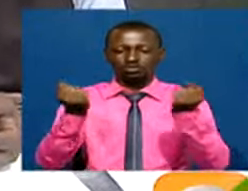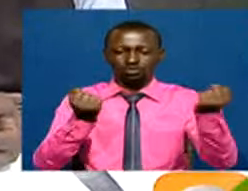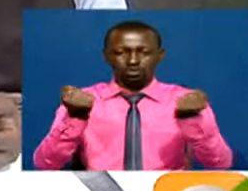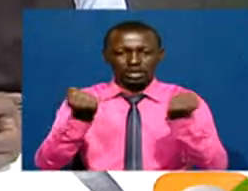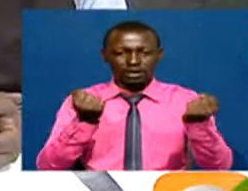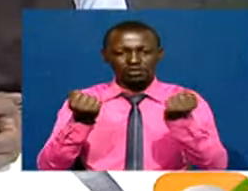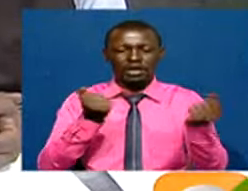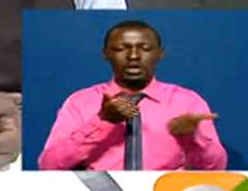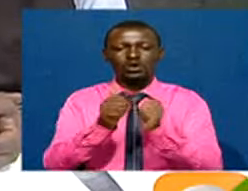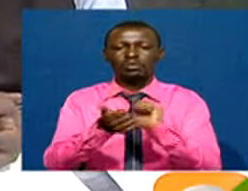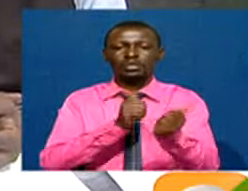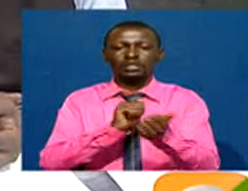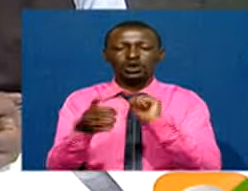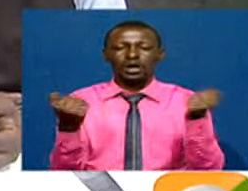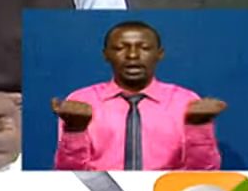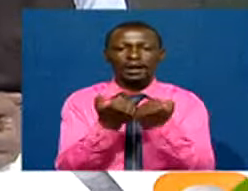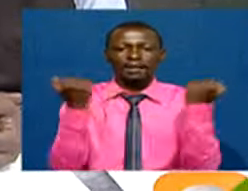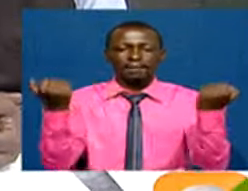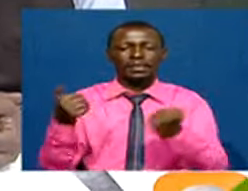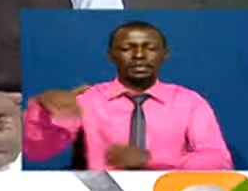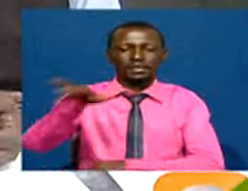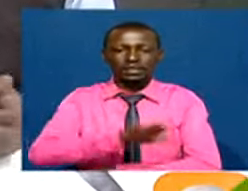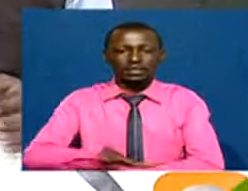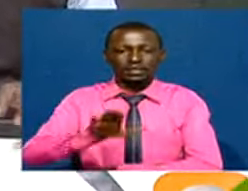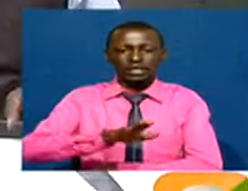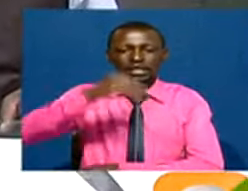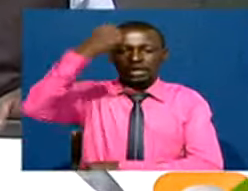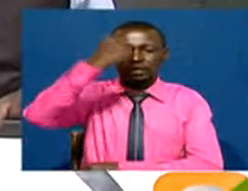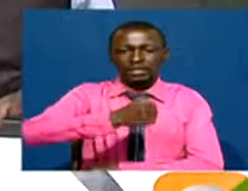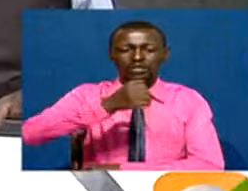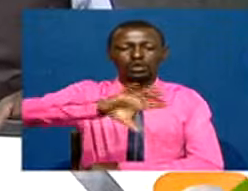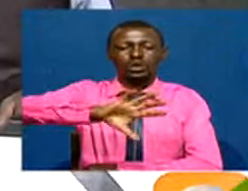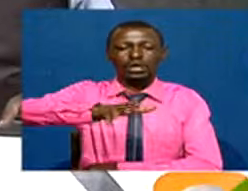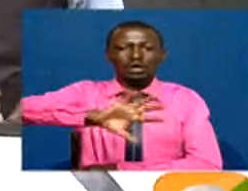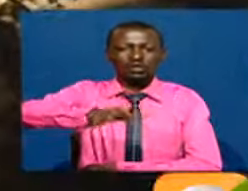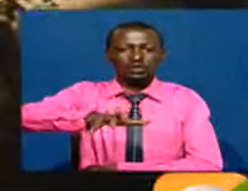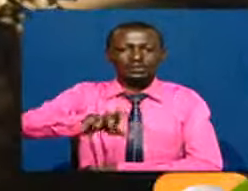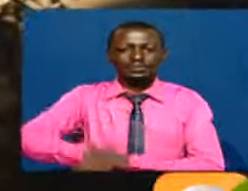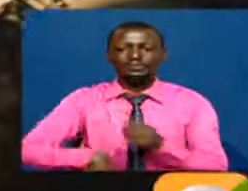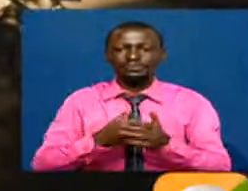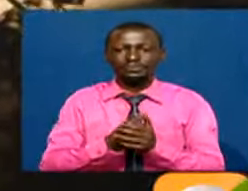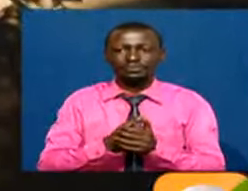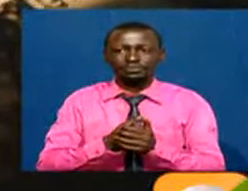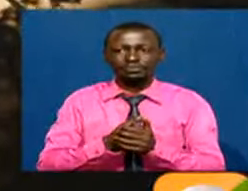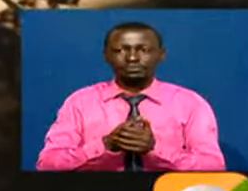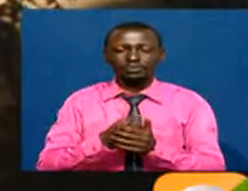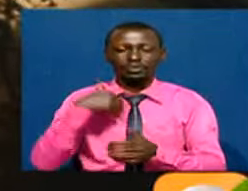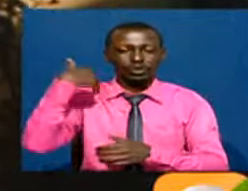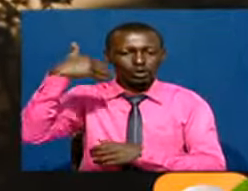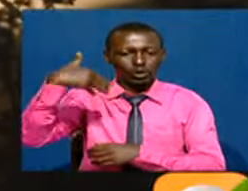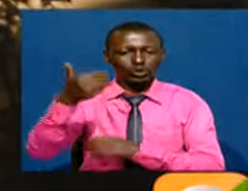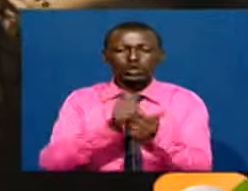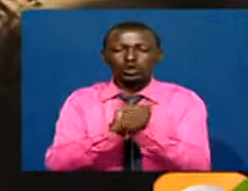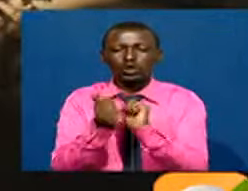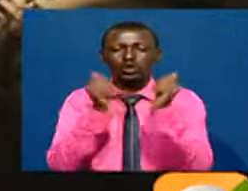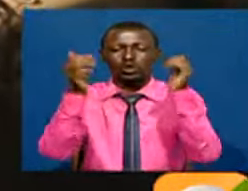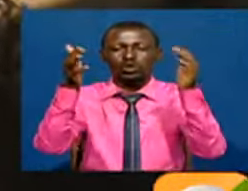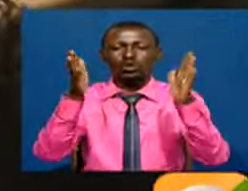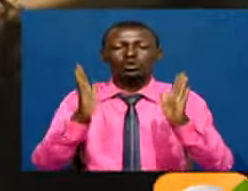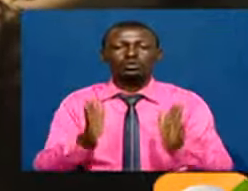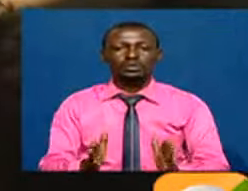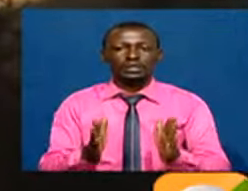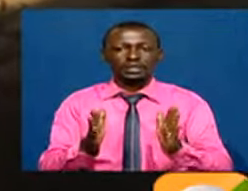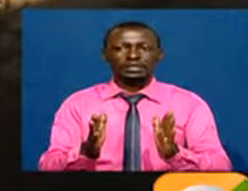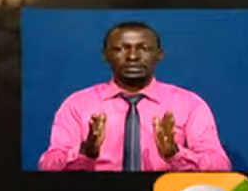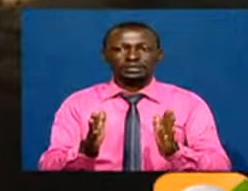Off-Road Challenge held in Torosse, Kajiado County. McKittrick, who is a regular competitor in the Rhino Charge Challenge,